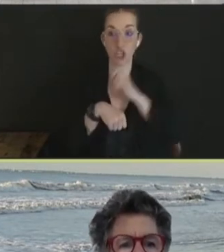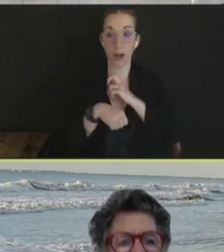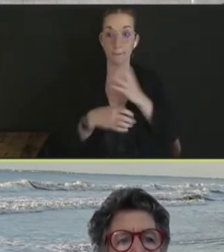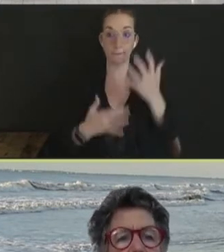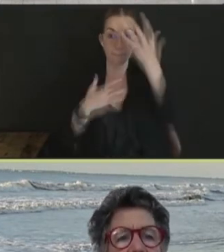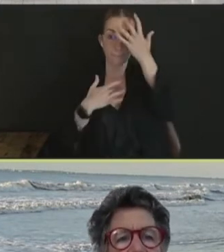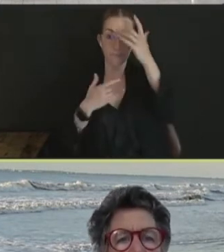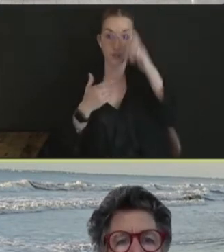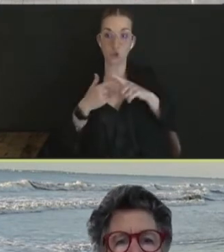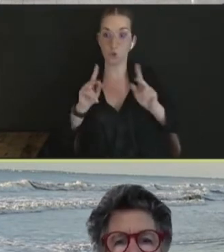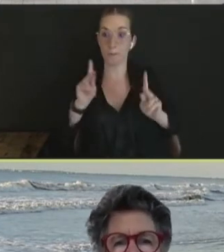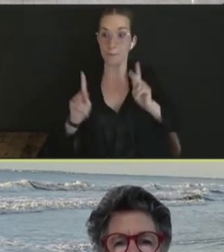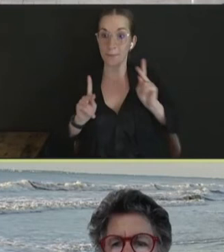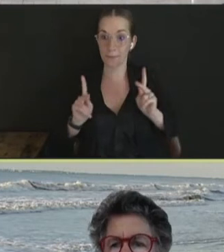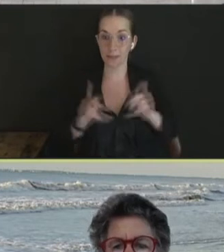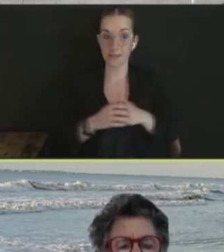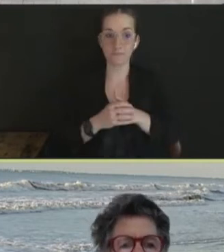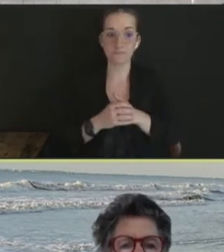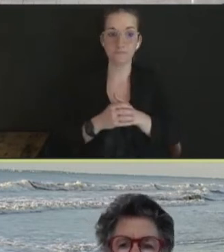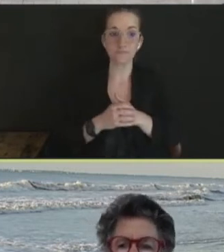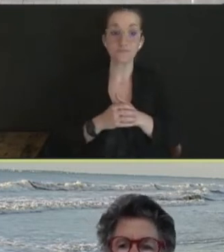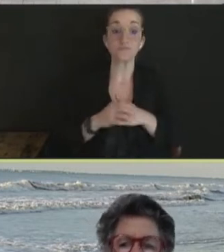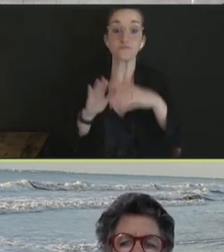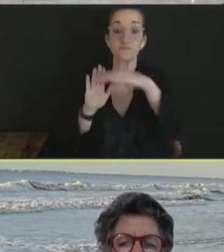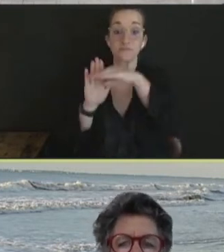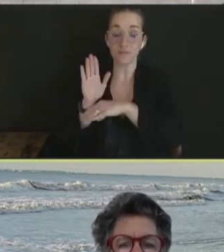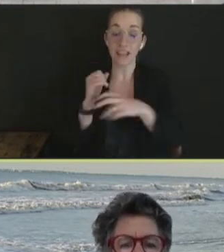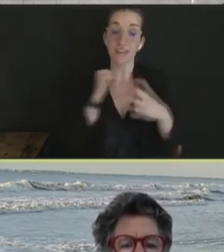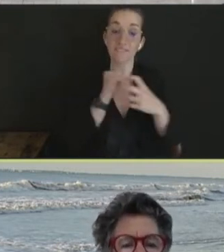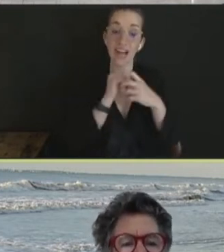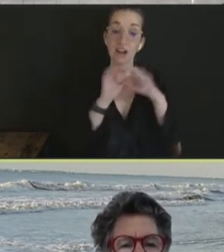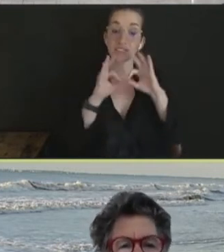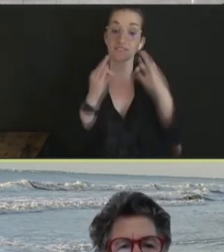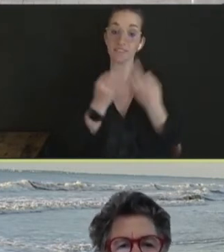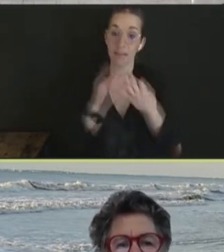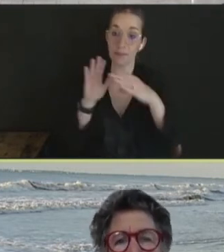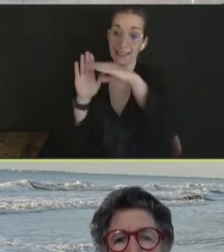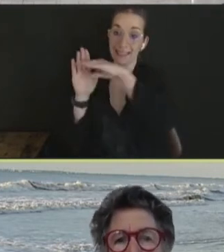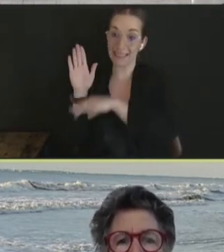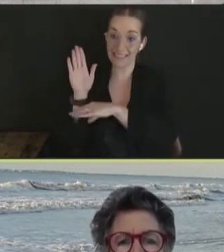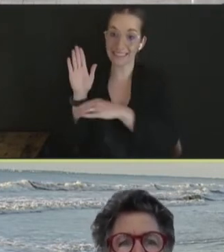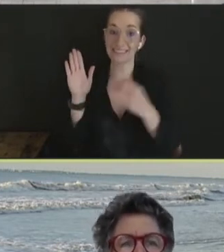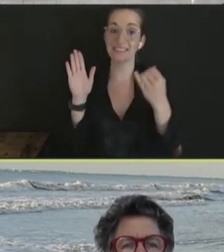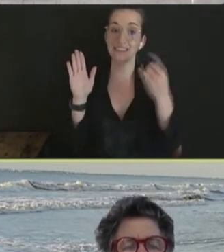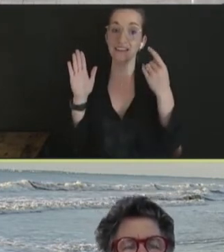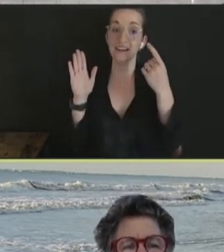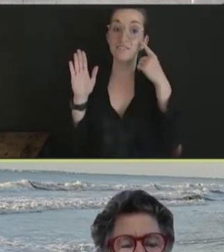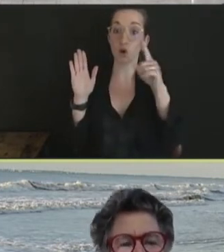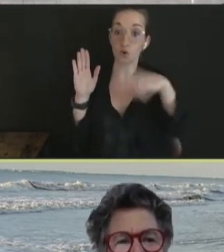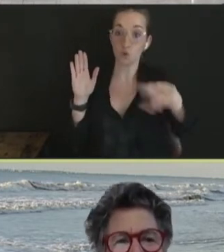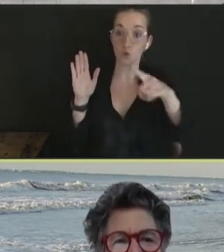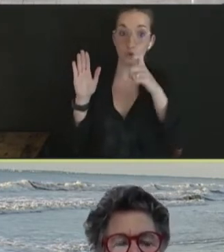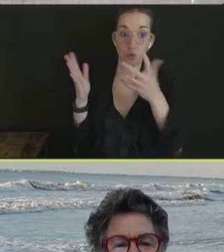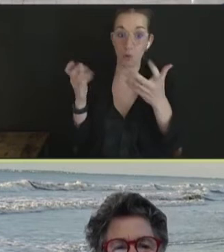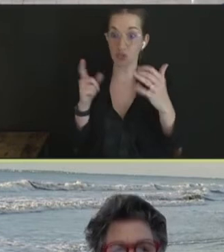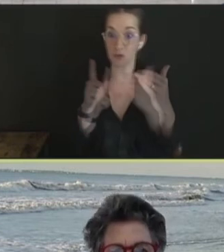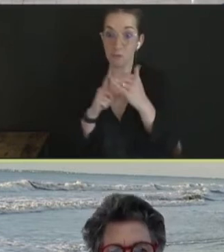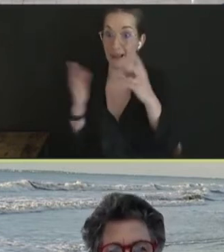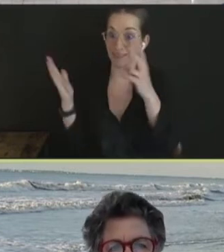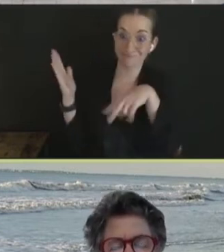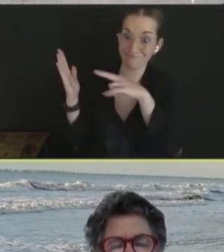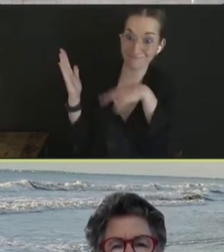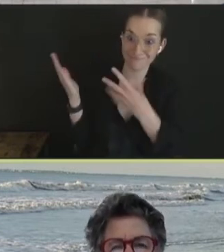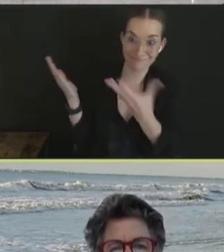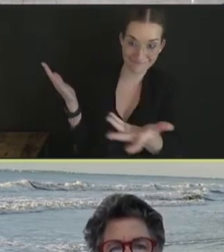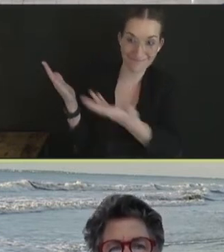Here are the virus families listed for anyone who feels the need to be reminded of them. And next slide.